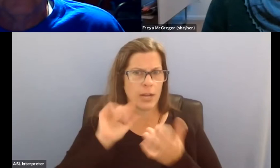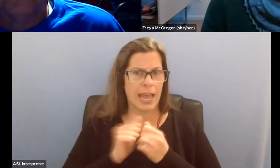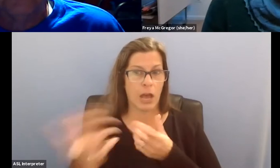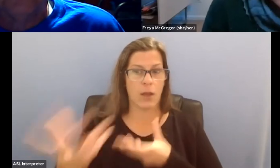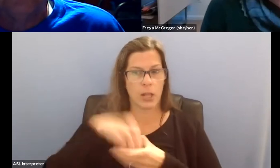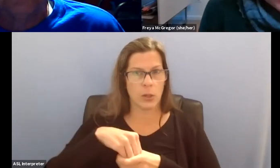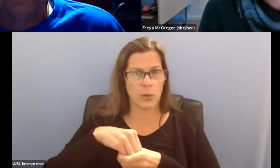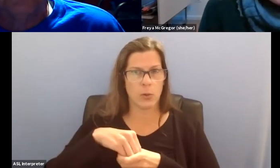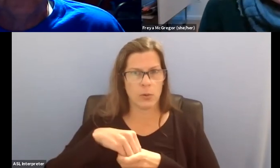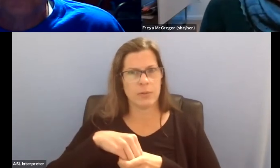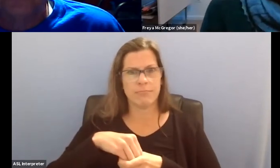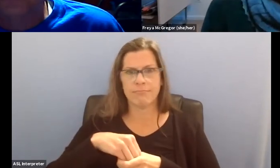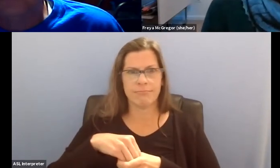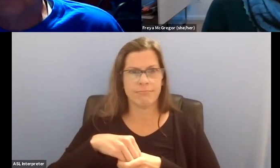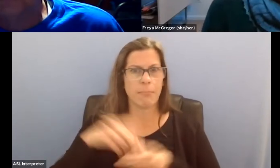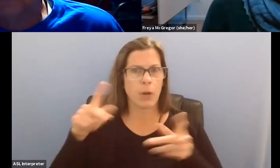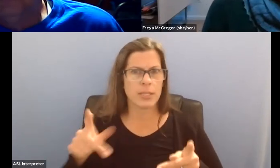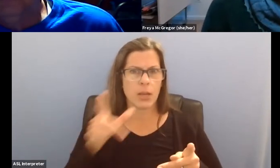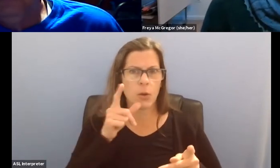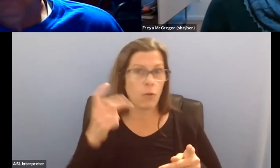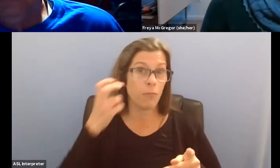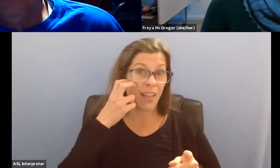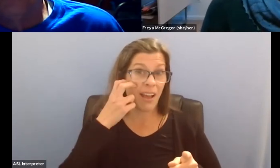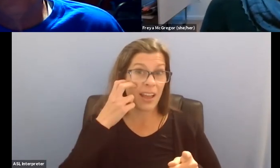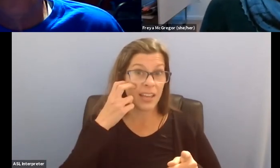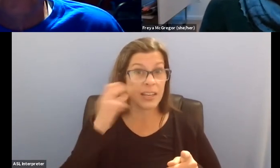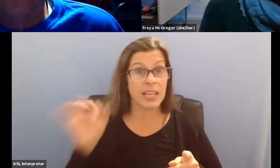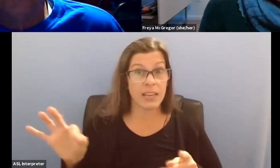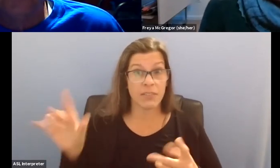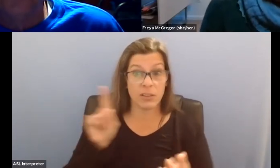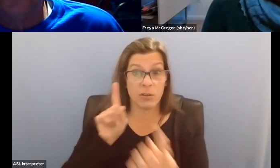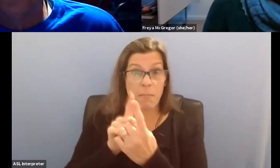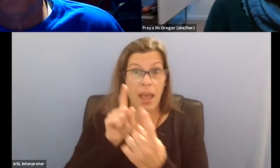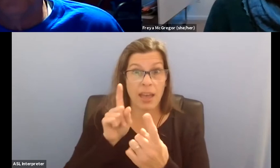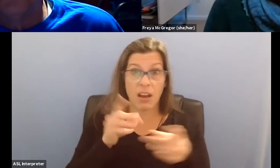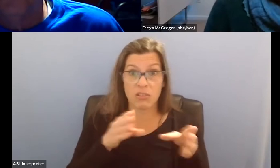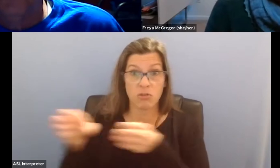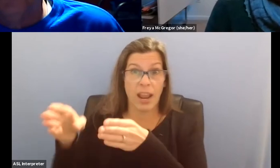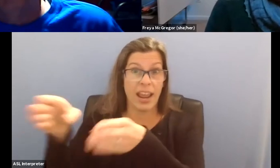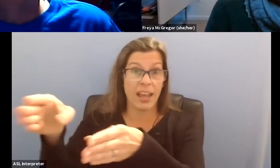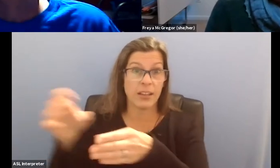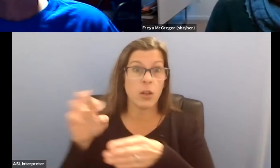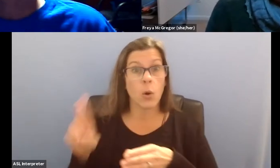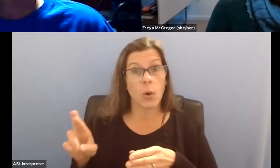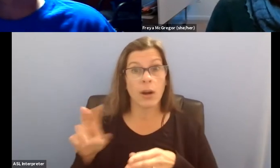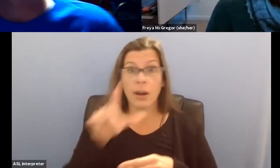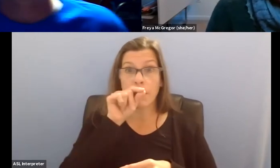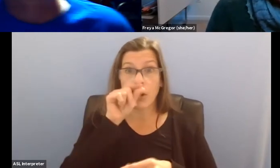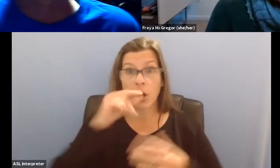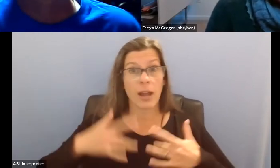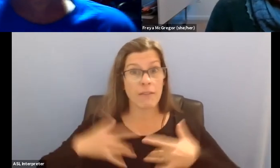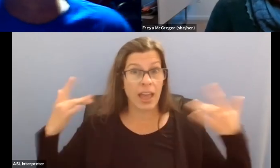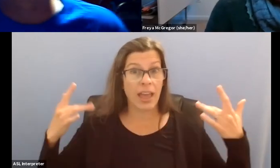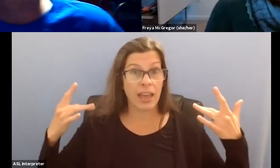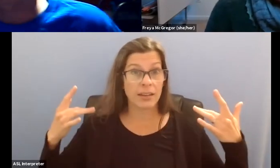you met them on a trail or if you, um, showed up to a, an organized bird outing or something? I will say that one of my